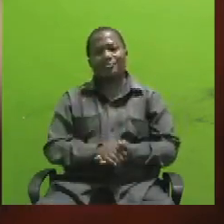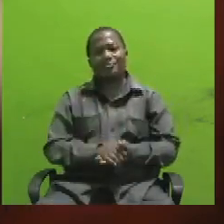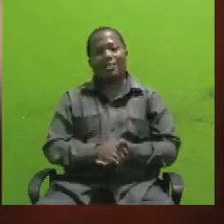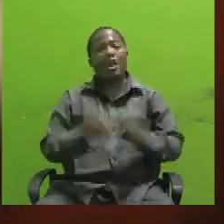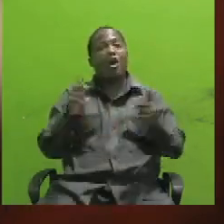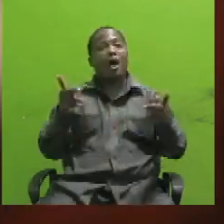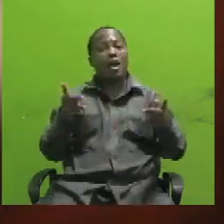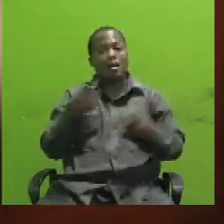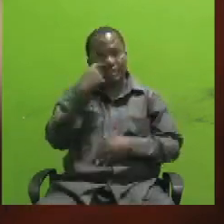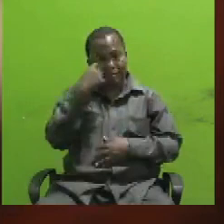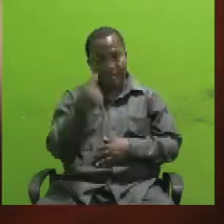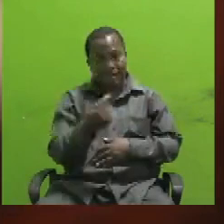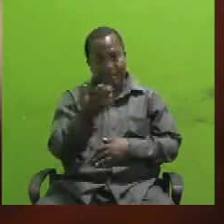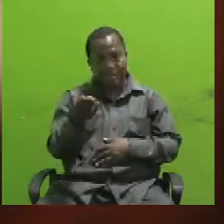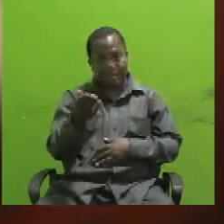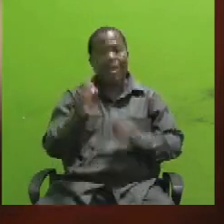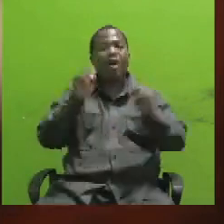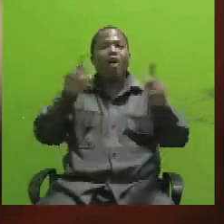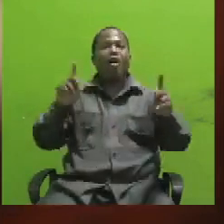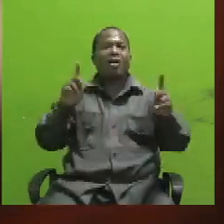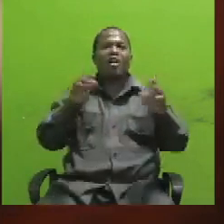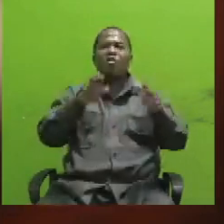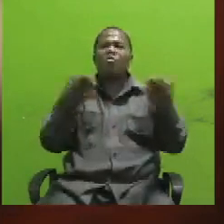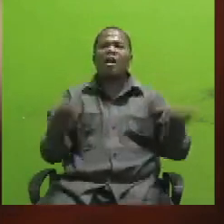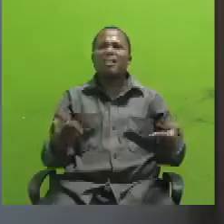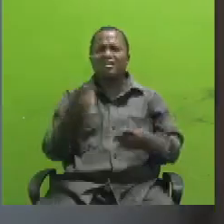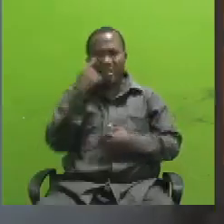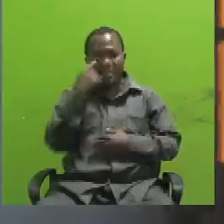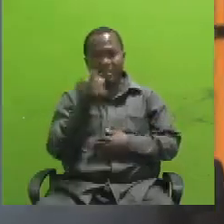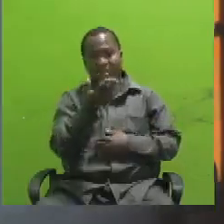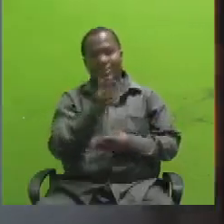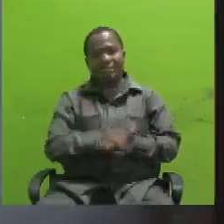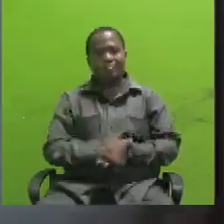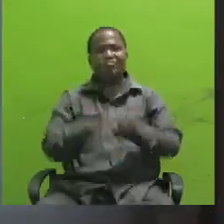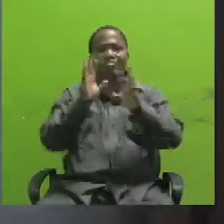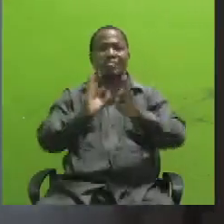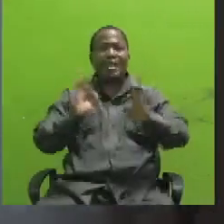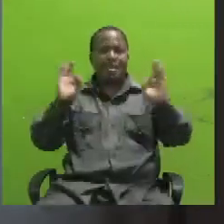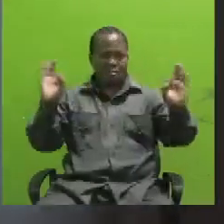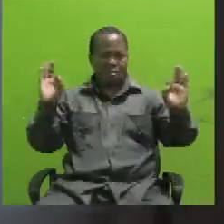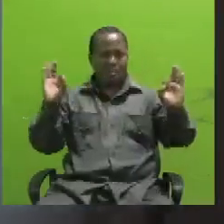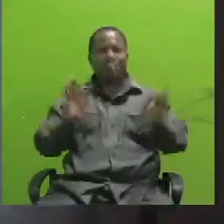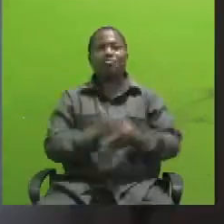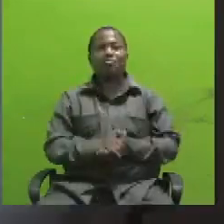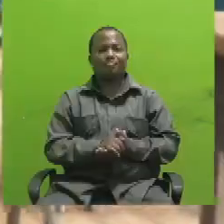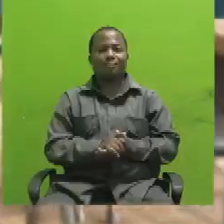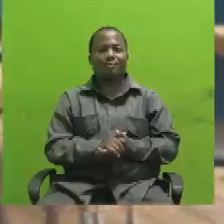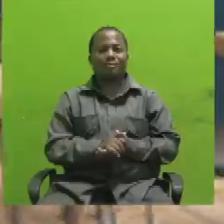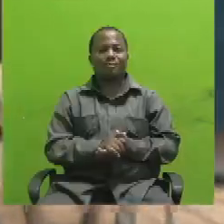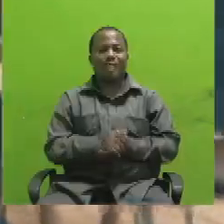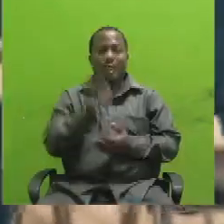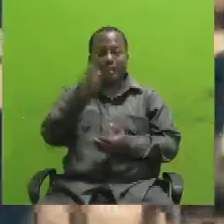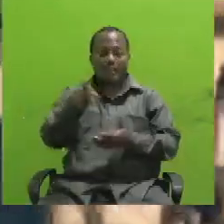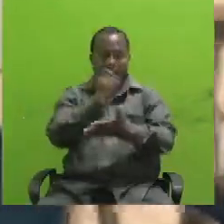Yes, have you ever seen? Yes, where did you see the timepiece? Very good, at home. Yes, at